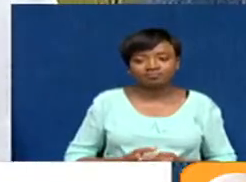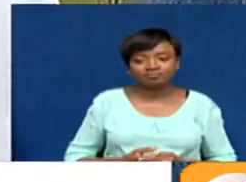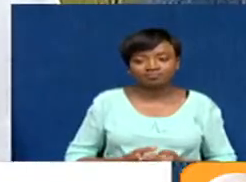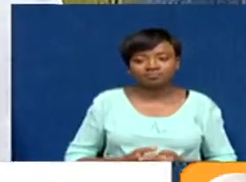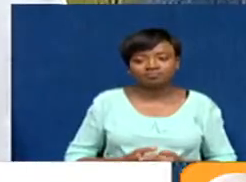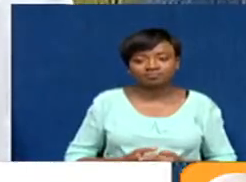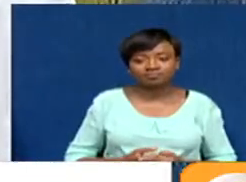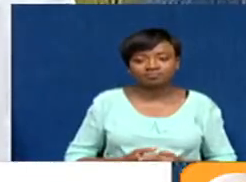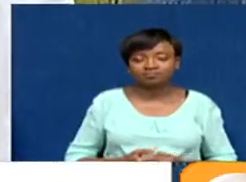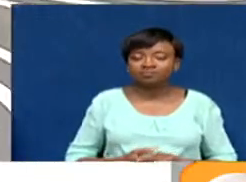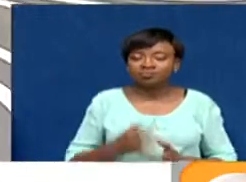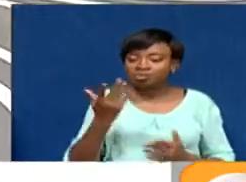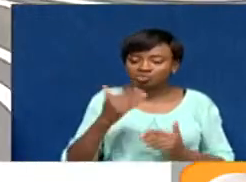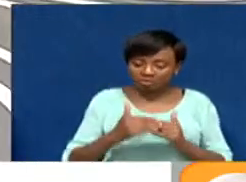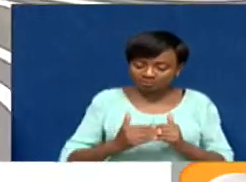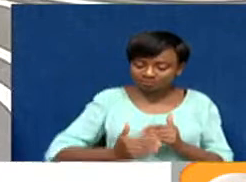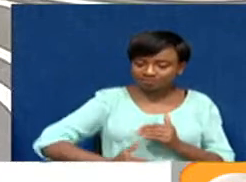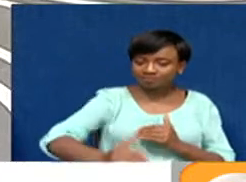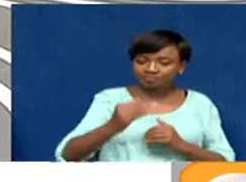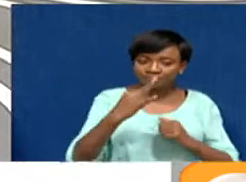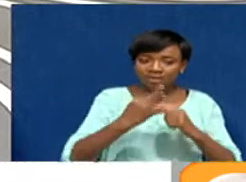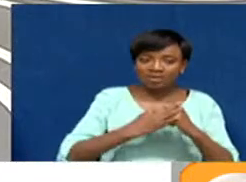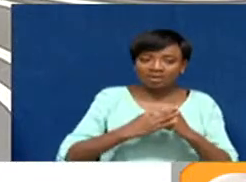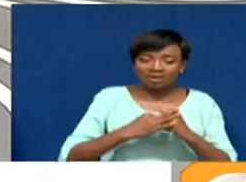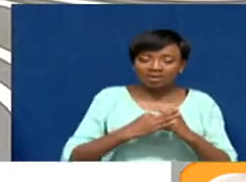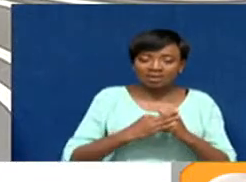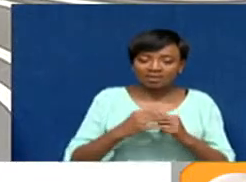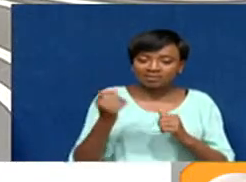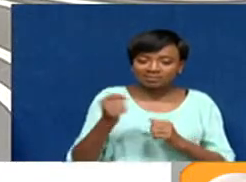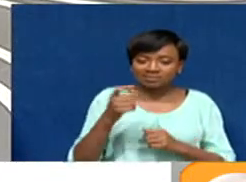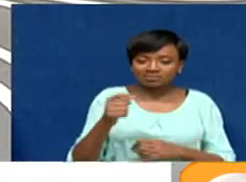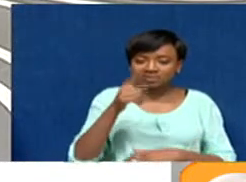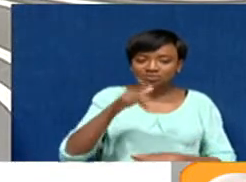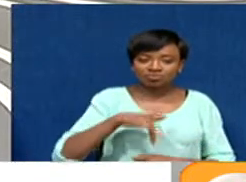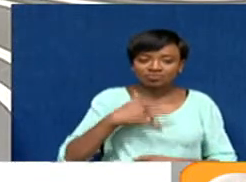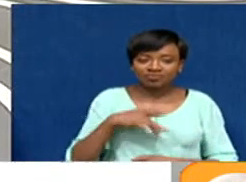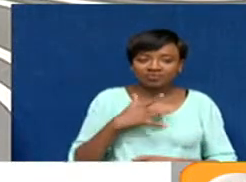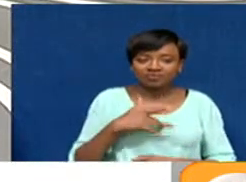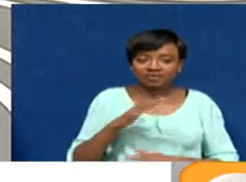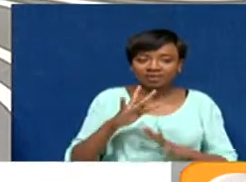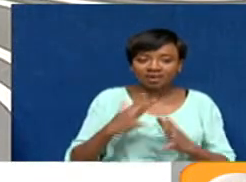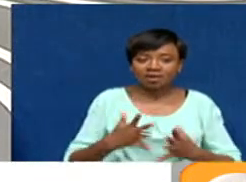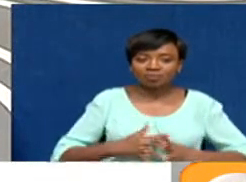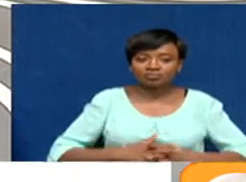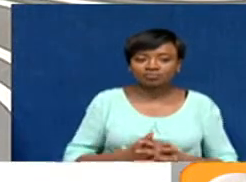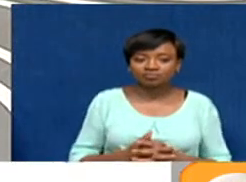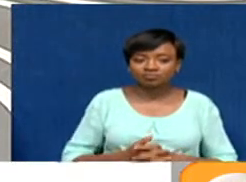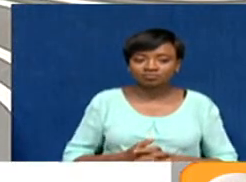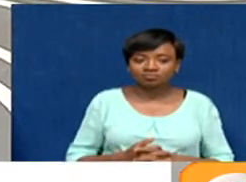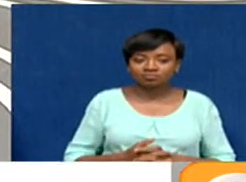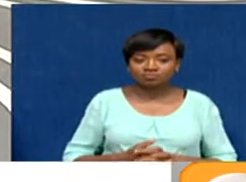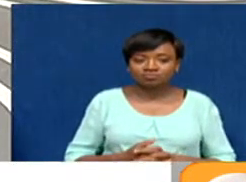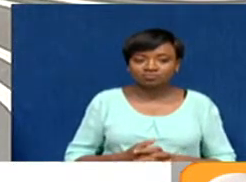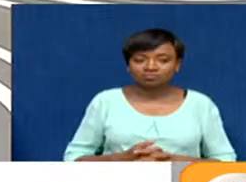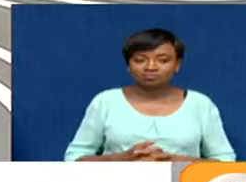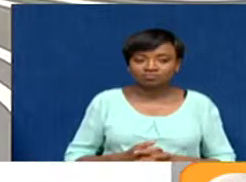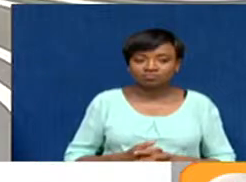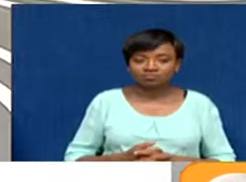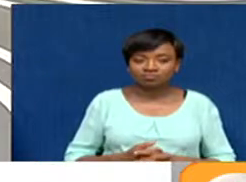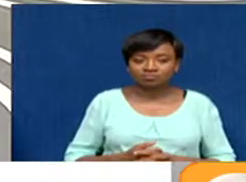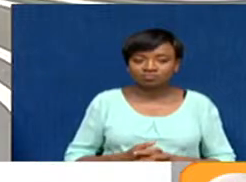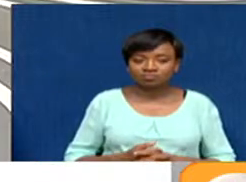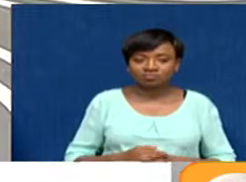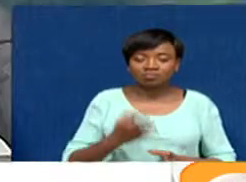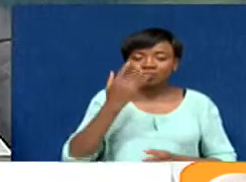So what will the next 8 months, and as I want to put you to put on your economist hat at this point, what could the next 8 months look like for ordinary Kenyans with